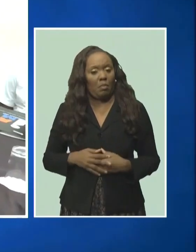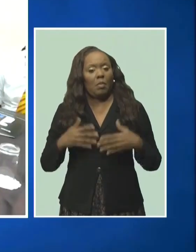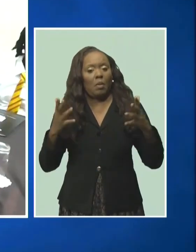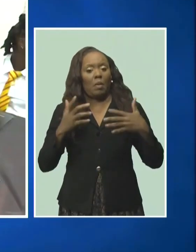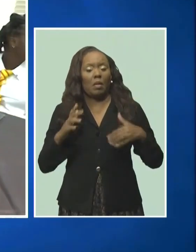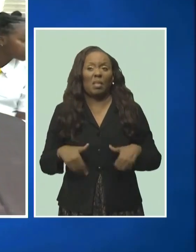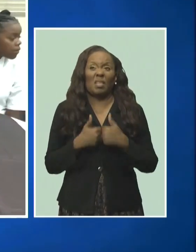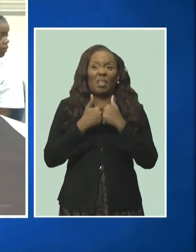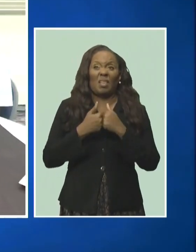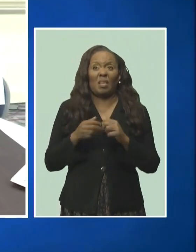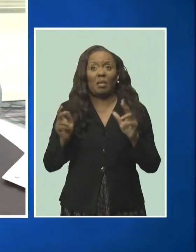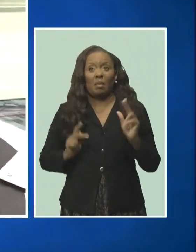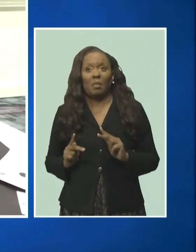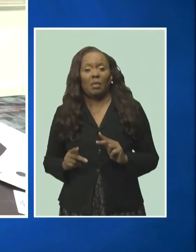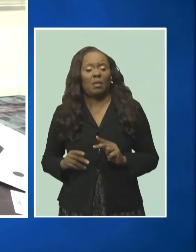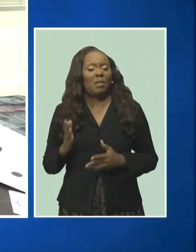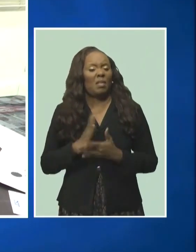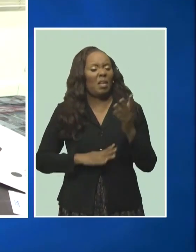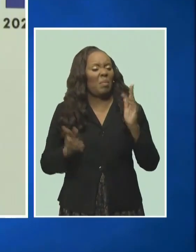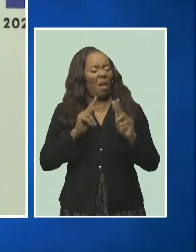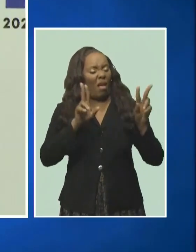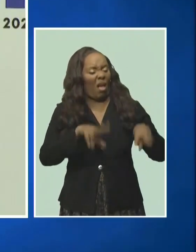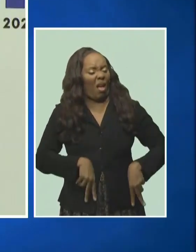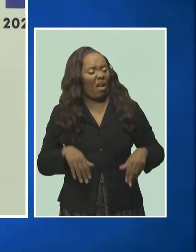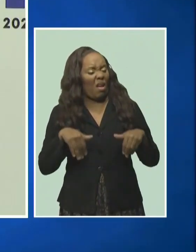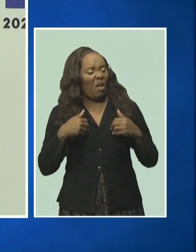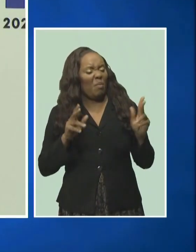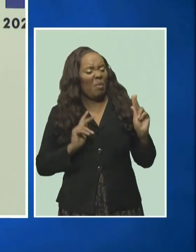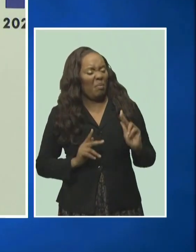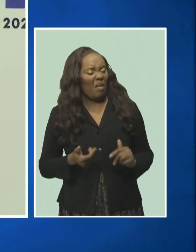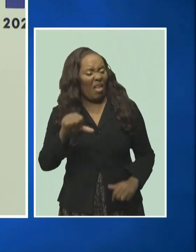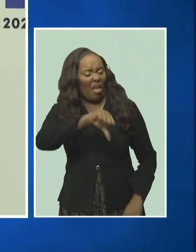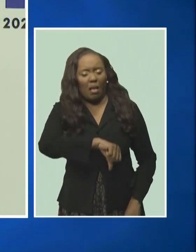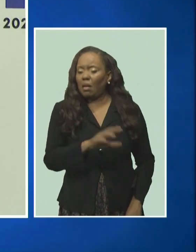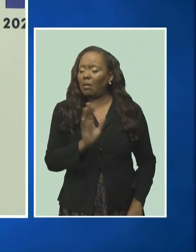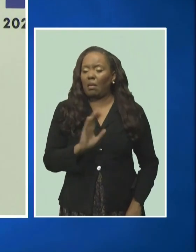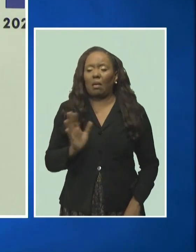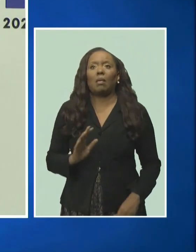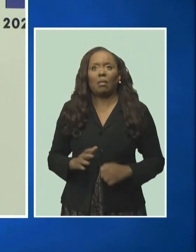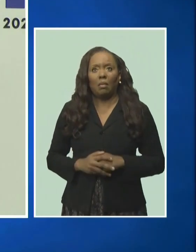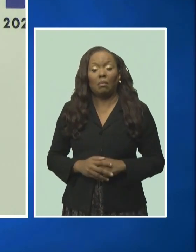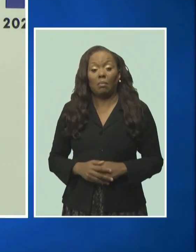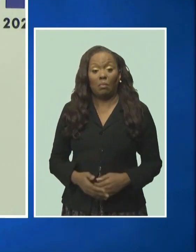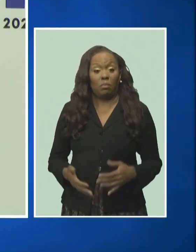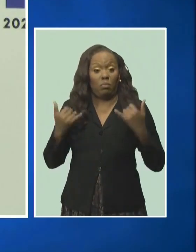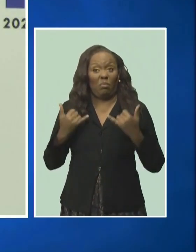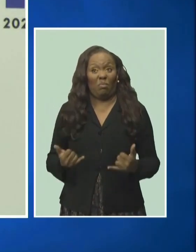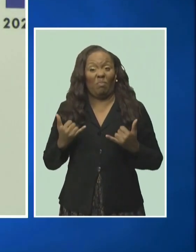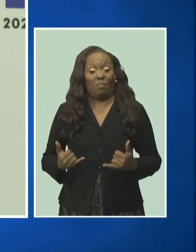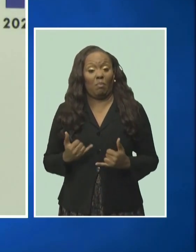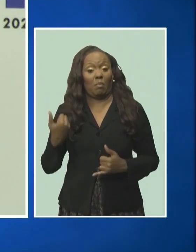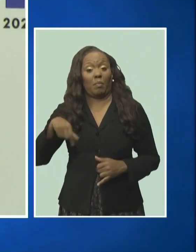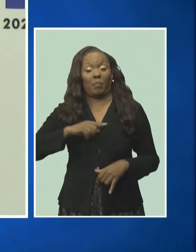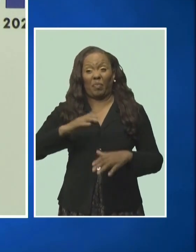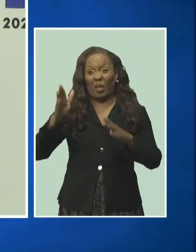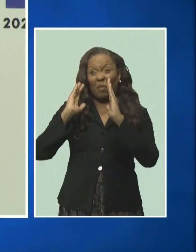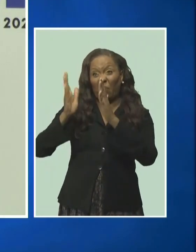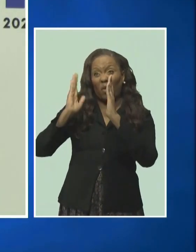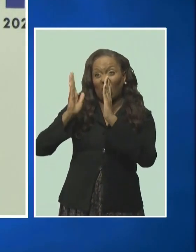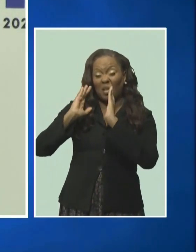Commonwealth. He encouraged them to grasp the opportunities provided. I therefore encourage all young people to take full advantage